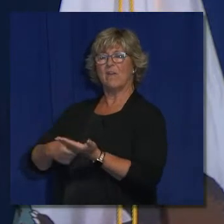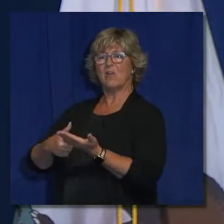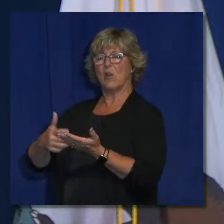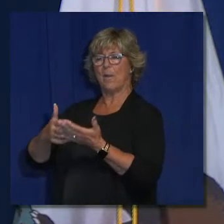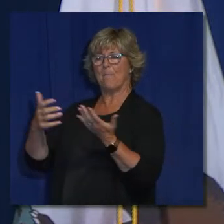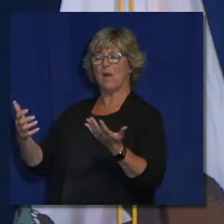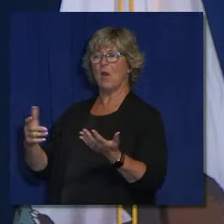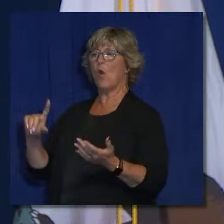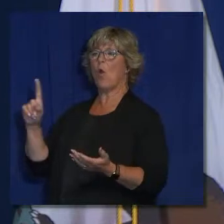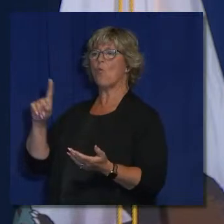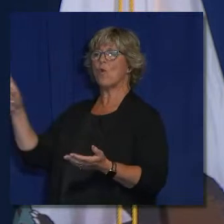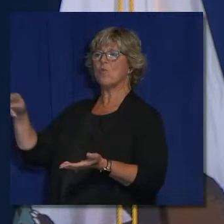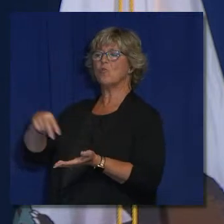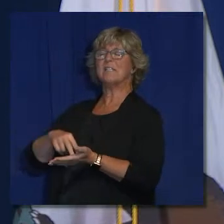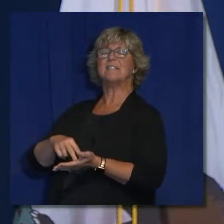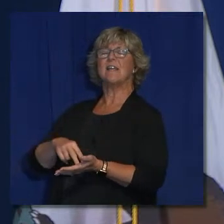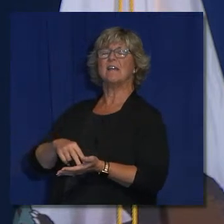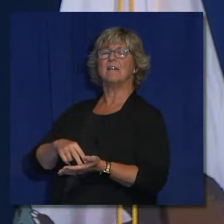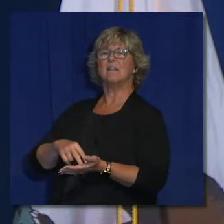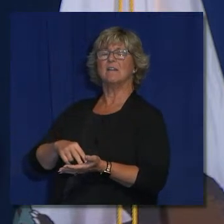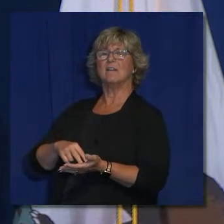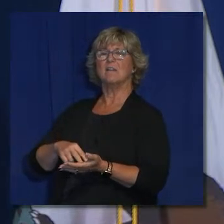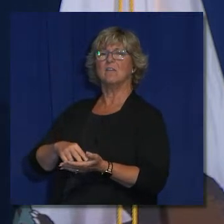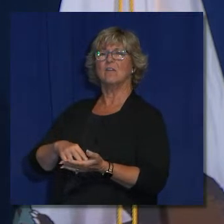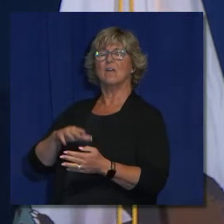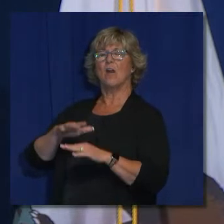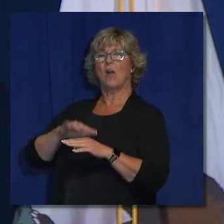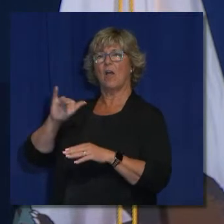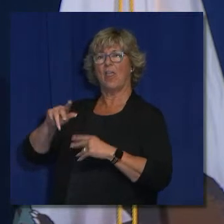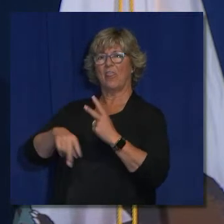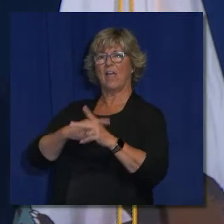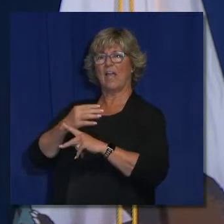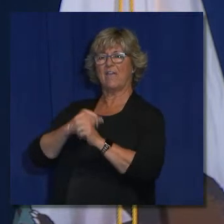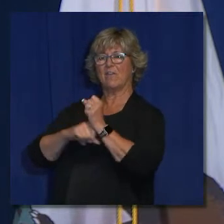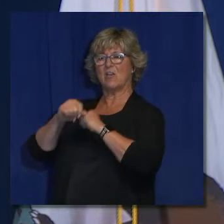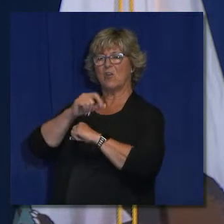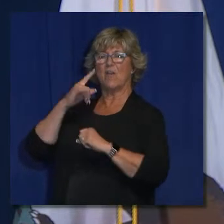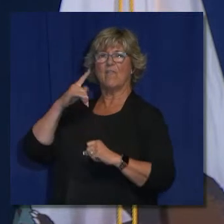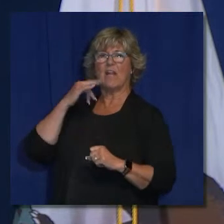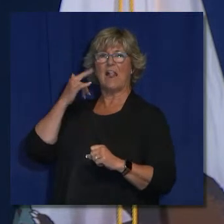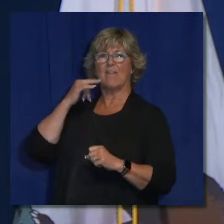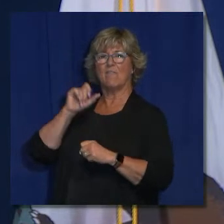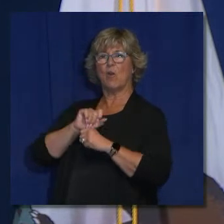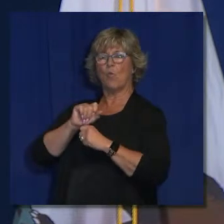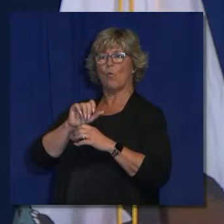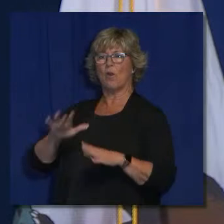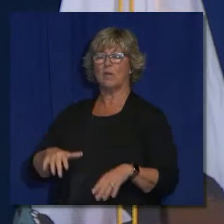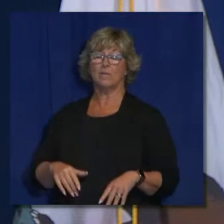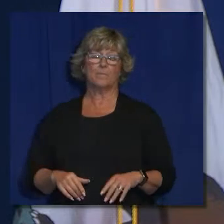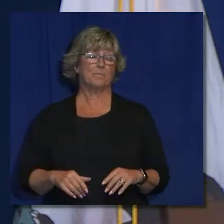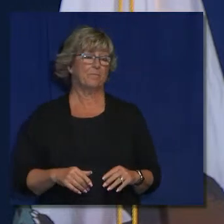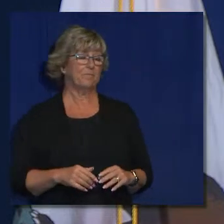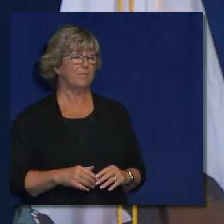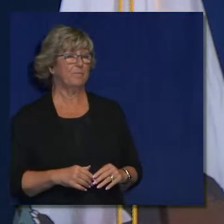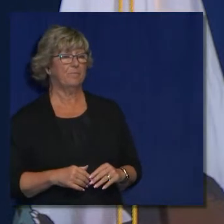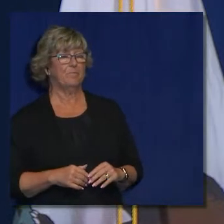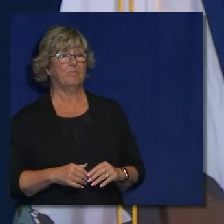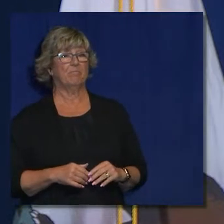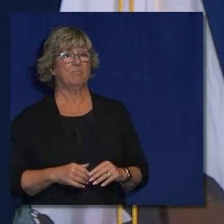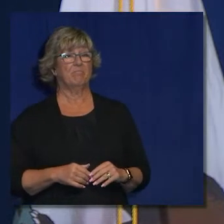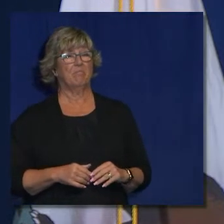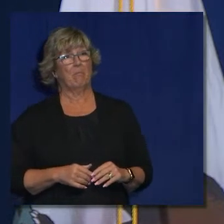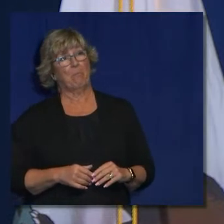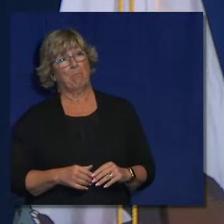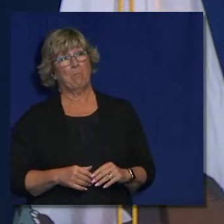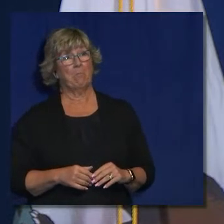about this year, but where you stand on that kind of structure for California workers? I don't think it's a